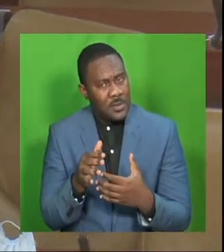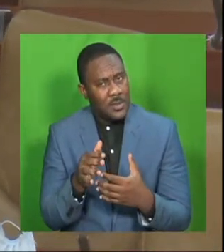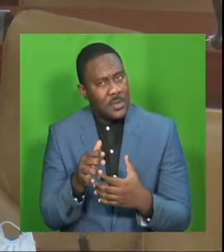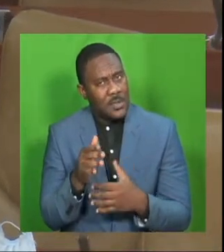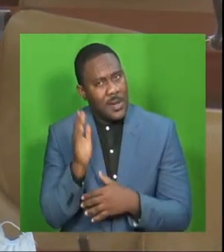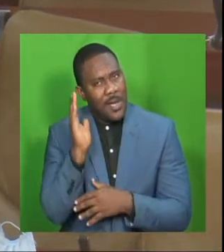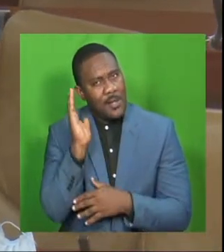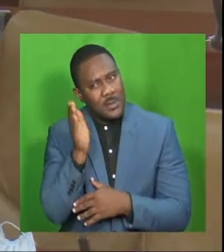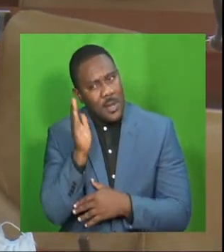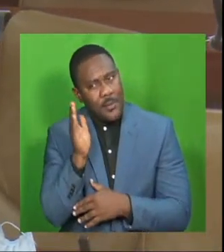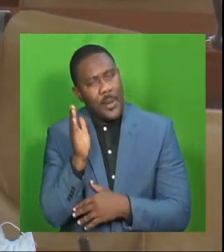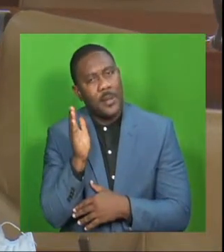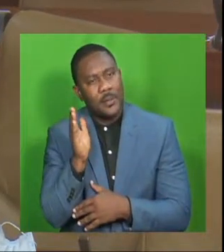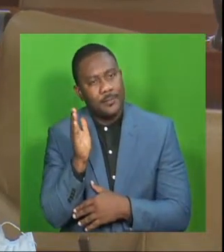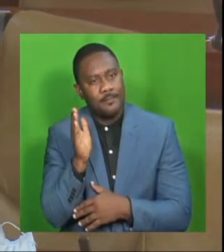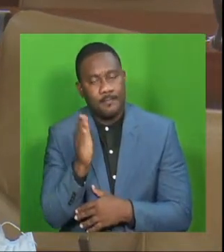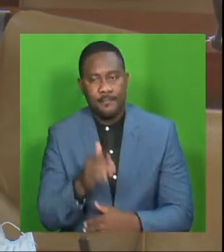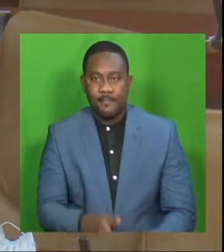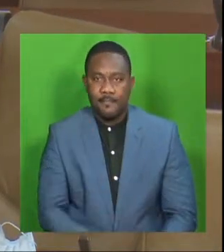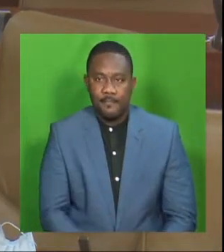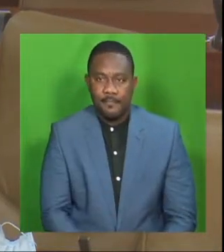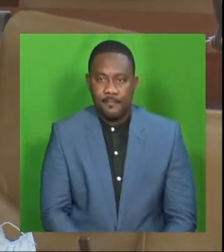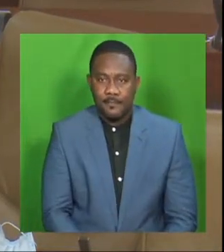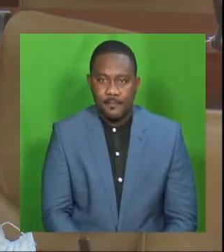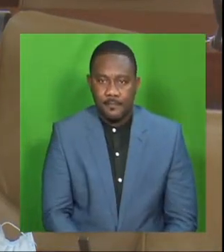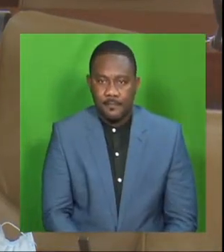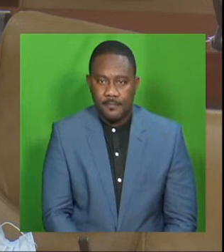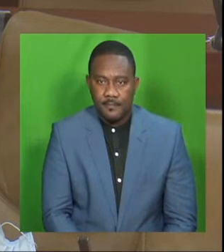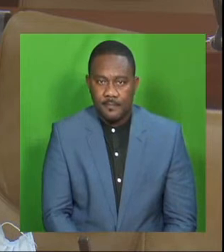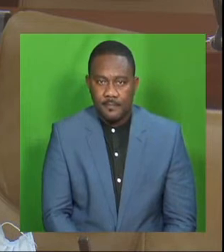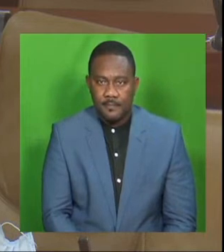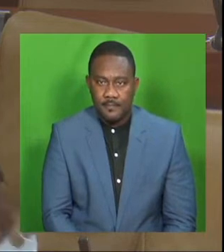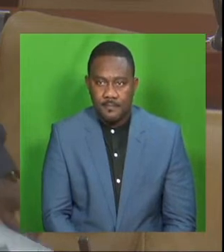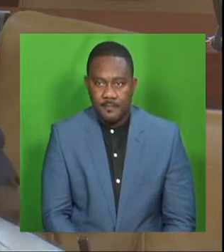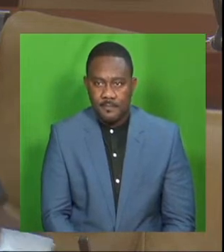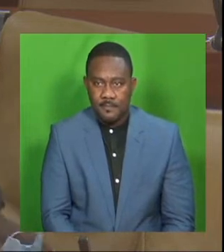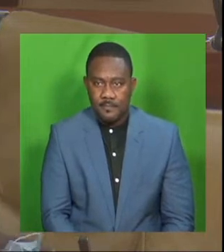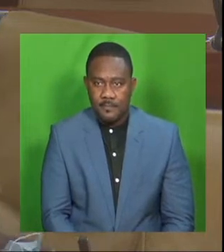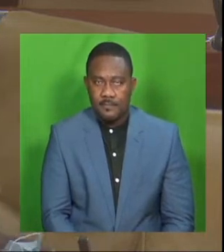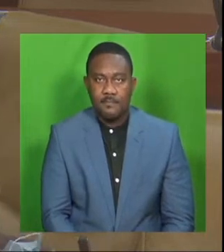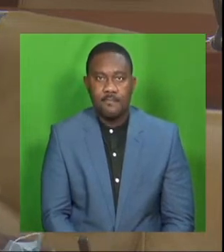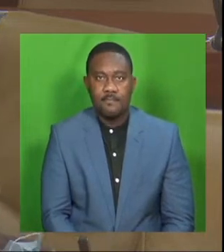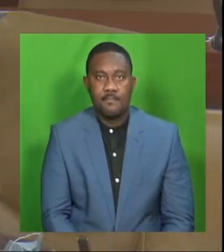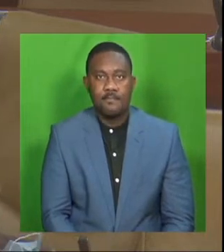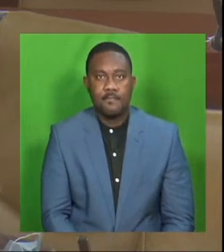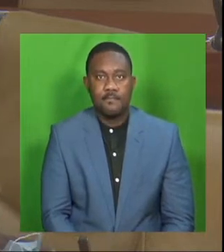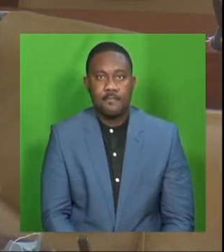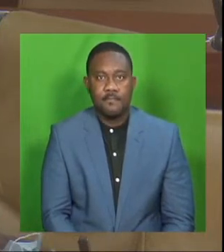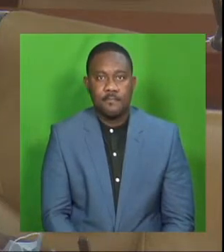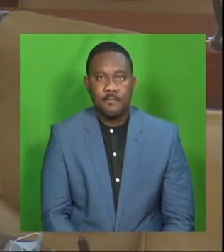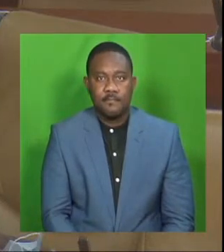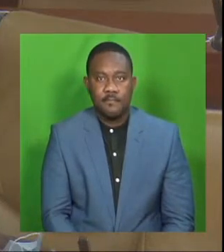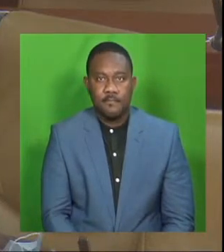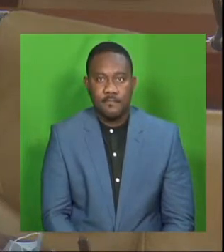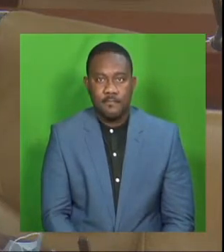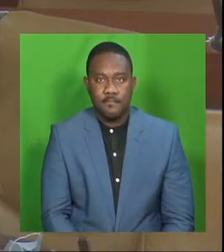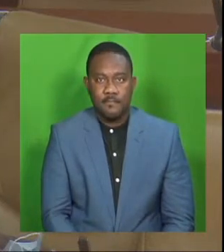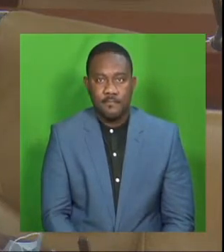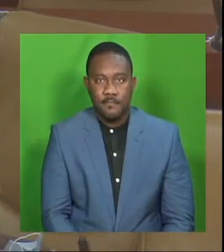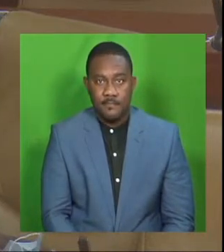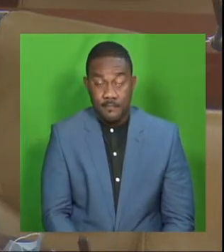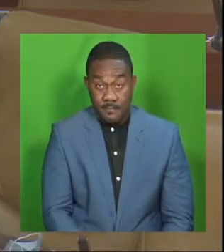been made. And Mr. Speaker, to also associate myself concerns that my